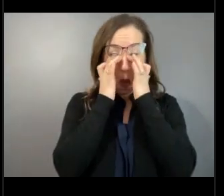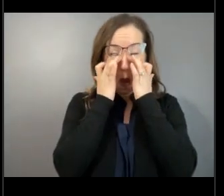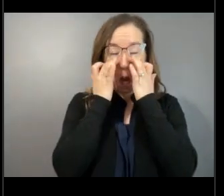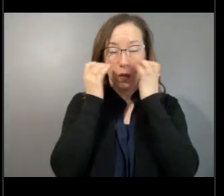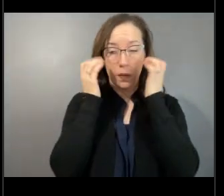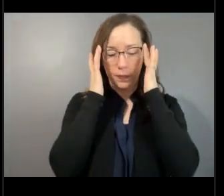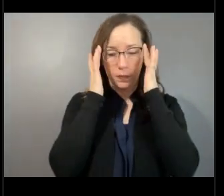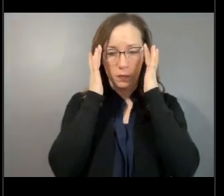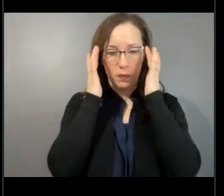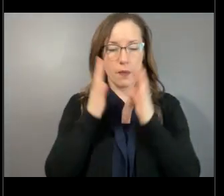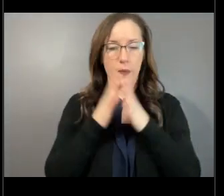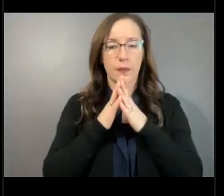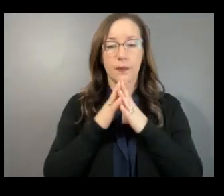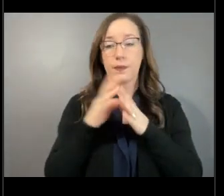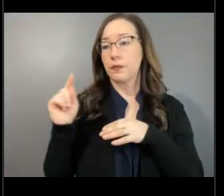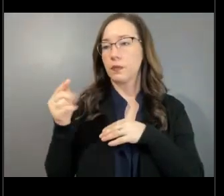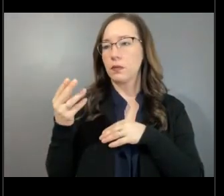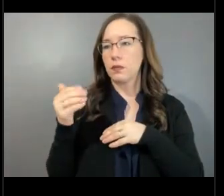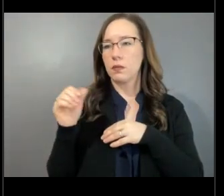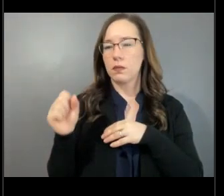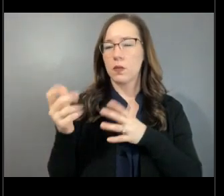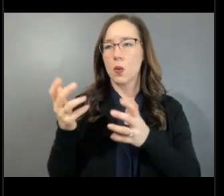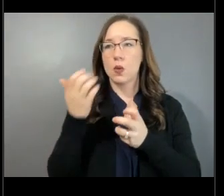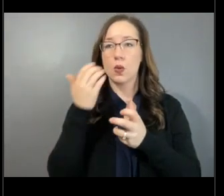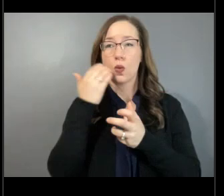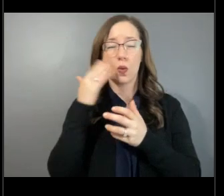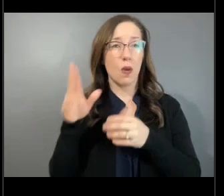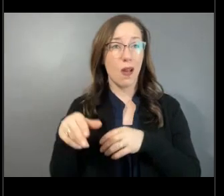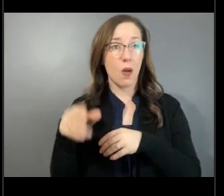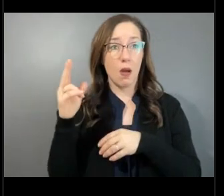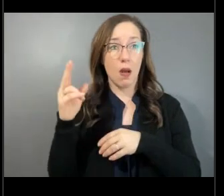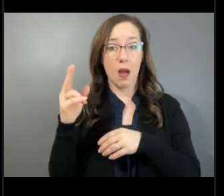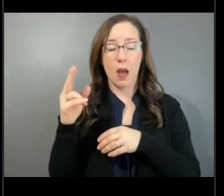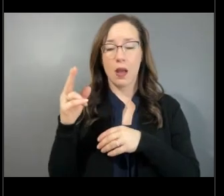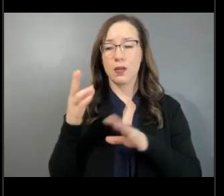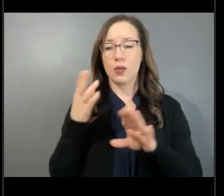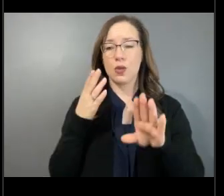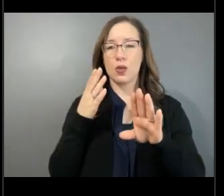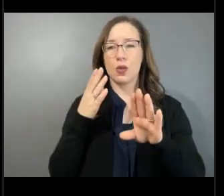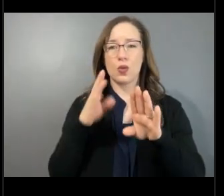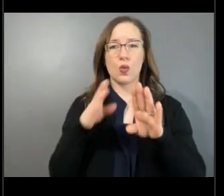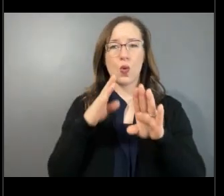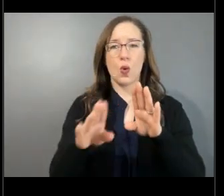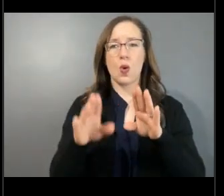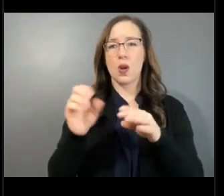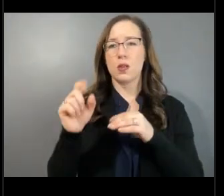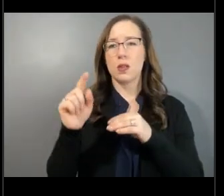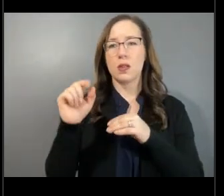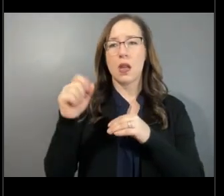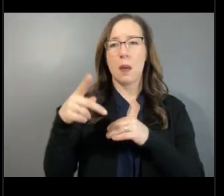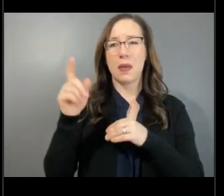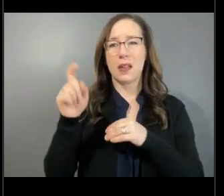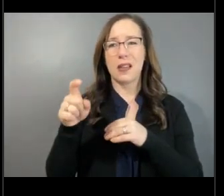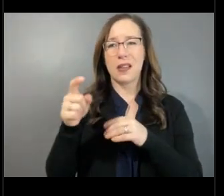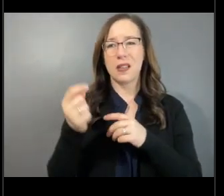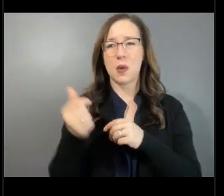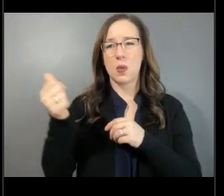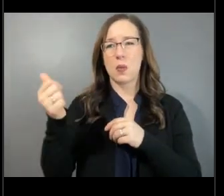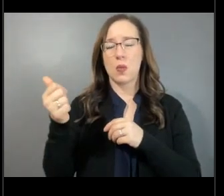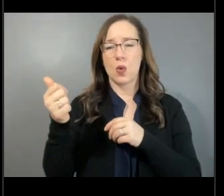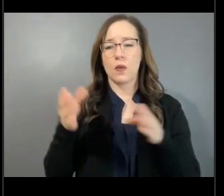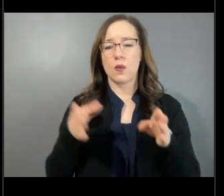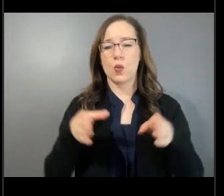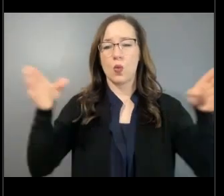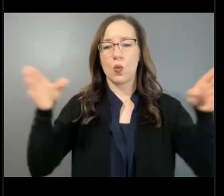Let's see, Thomas would like to know, how high would a doorstop need to be removed to widen the